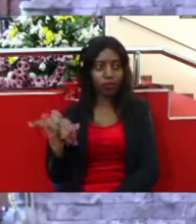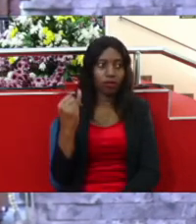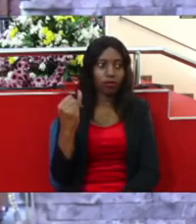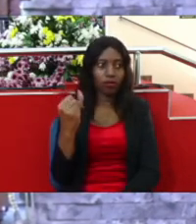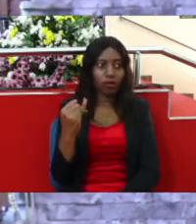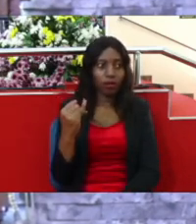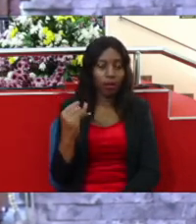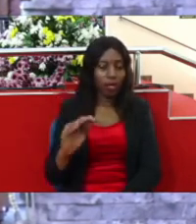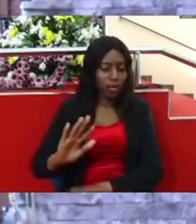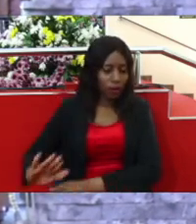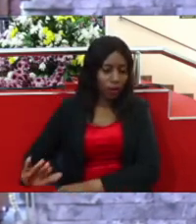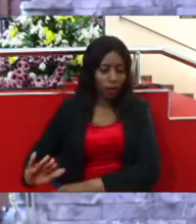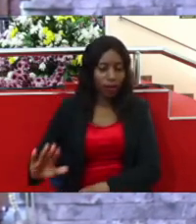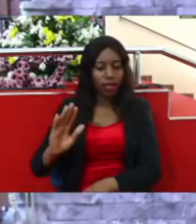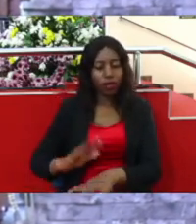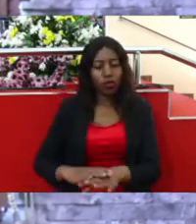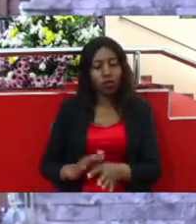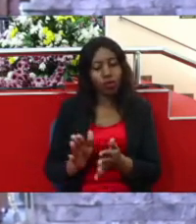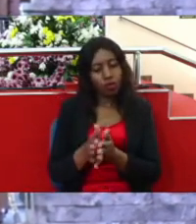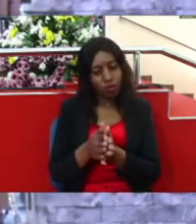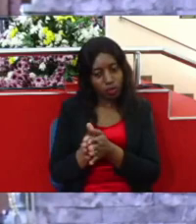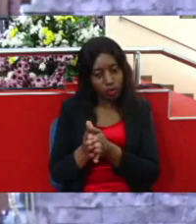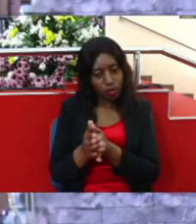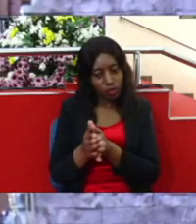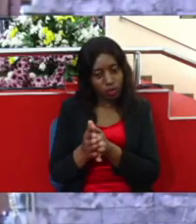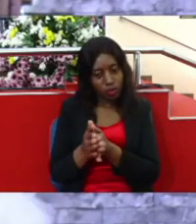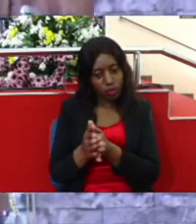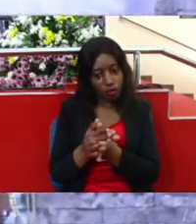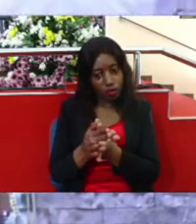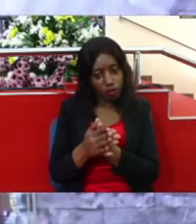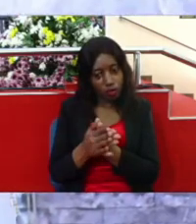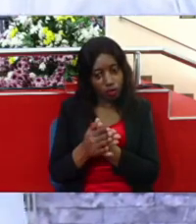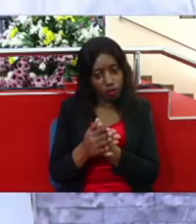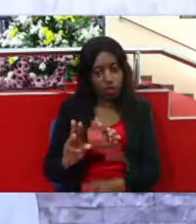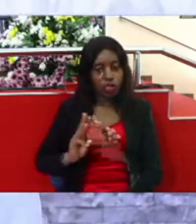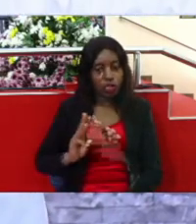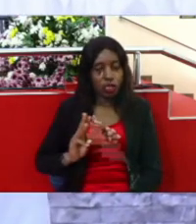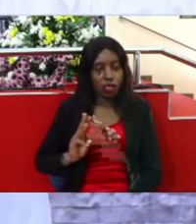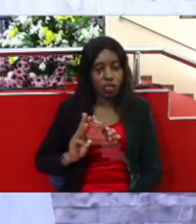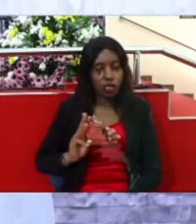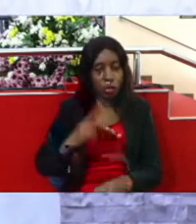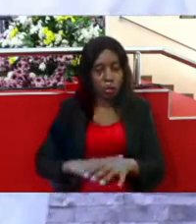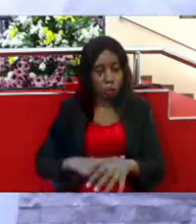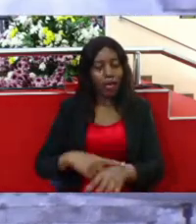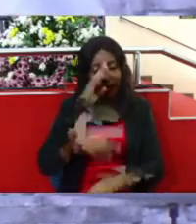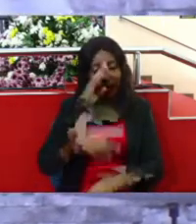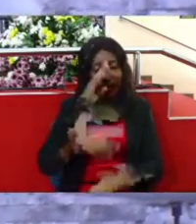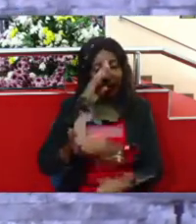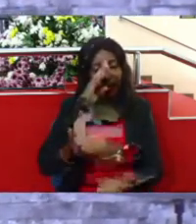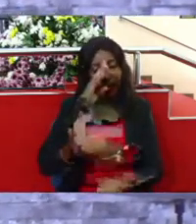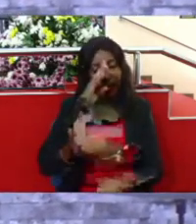we hear of Jonah and we were told long before when we were in Sunday school. Jonah comes to us to tell us that there is a sovereign